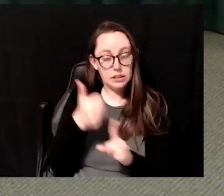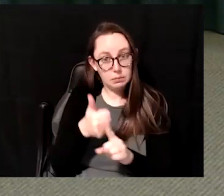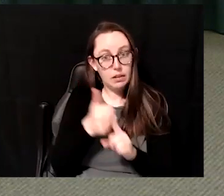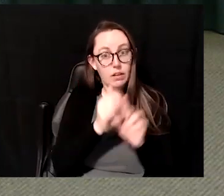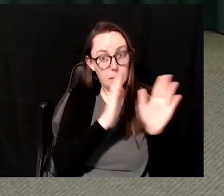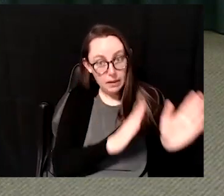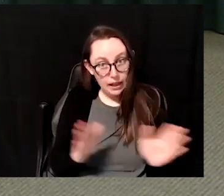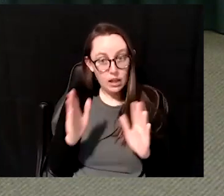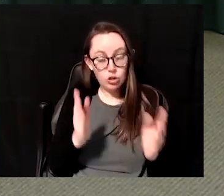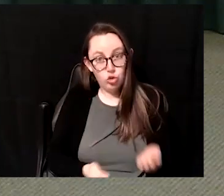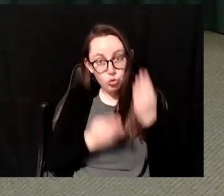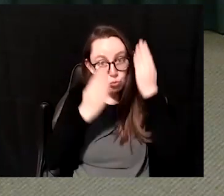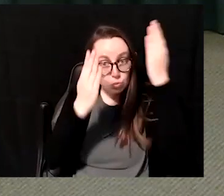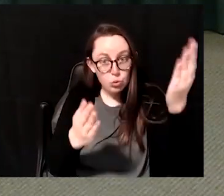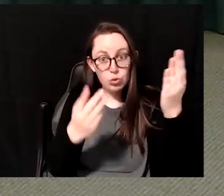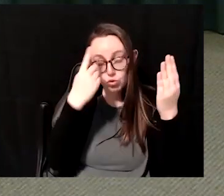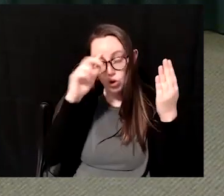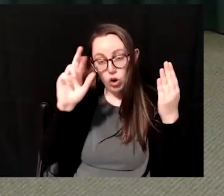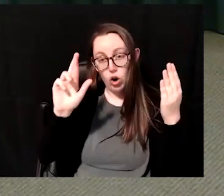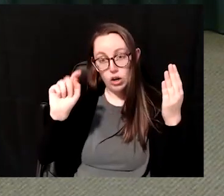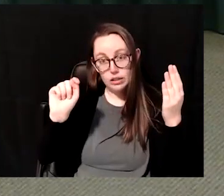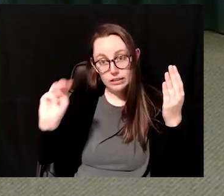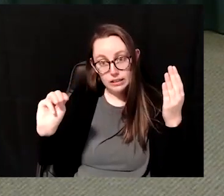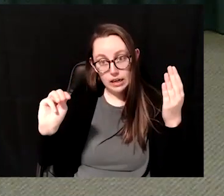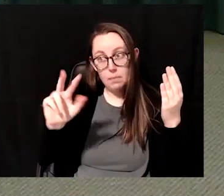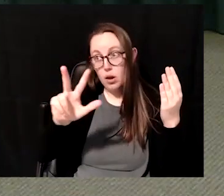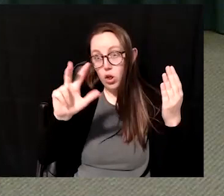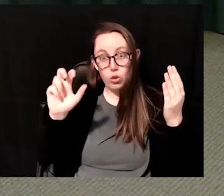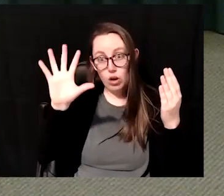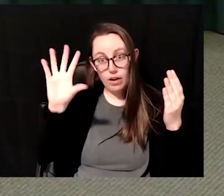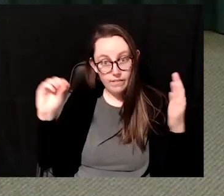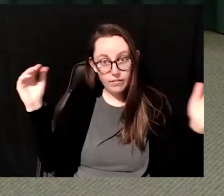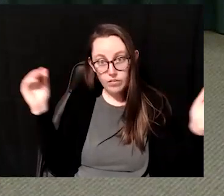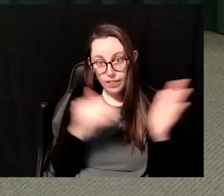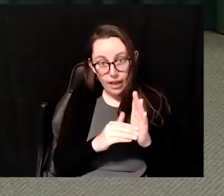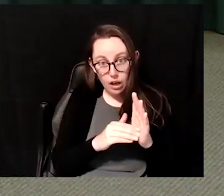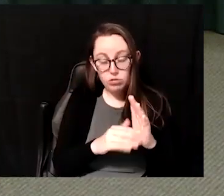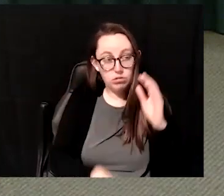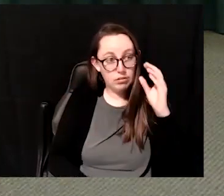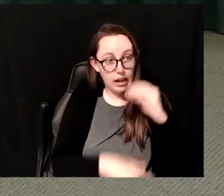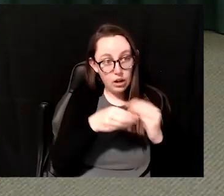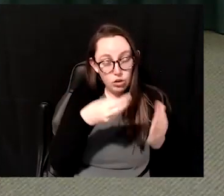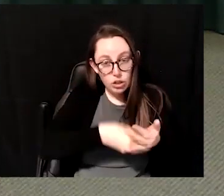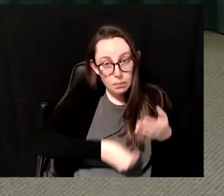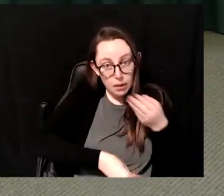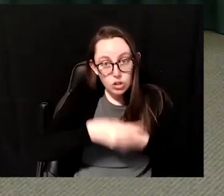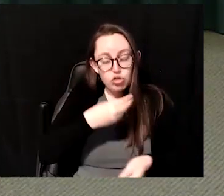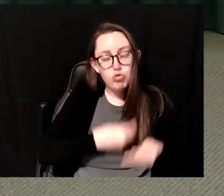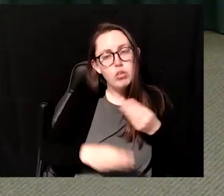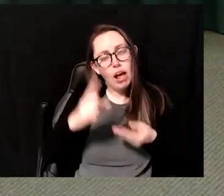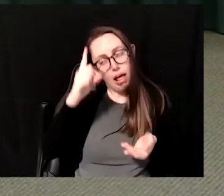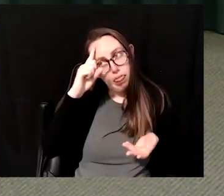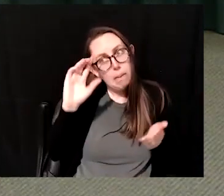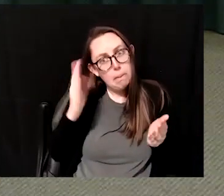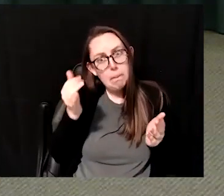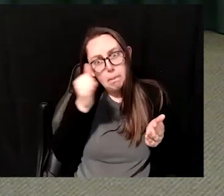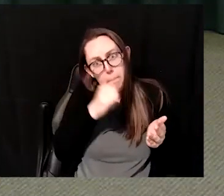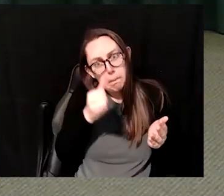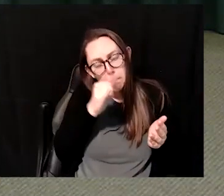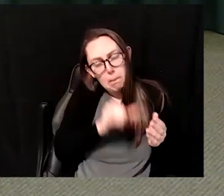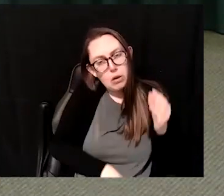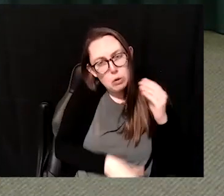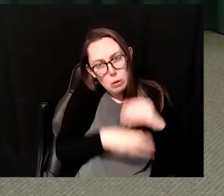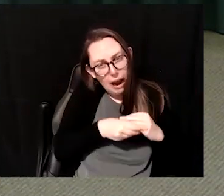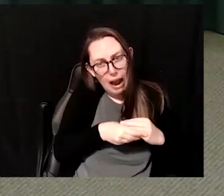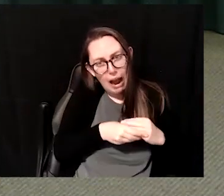seems fairly foolhardy to just immediately allocate the 350 from our pet now I think I hear Daniel's point on